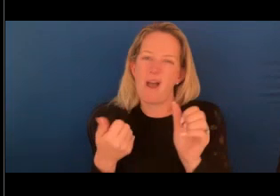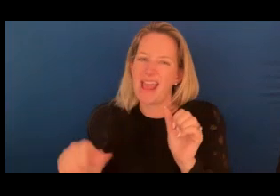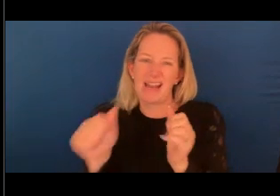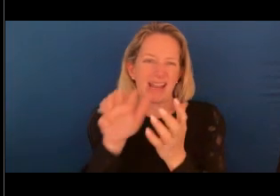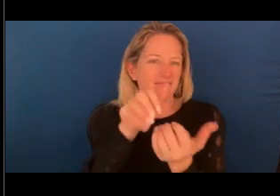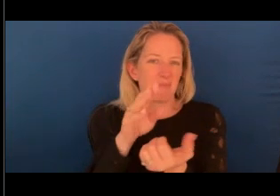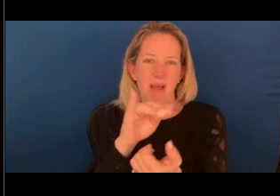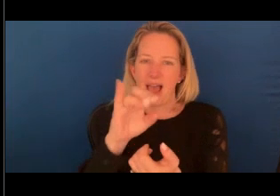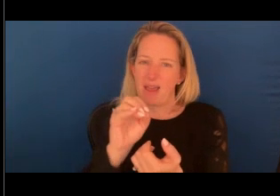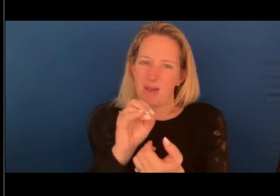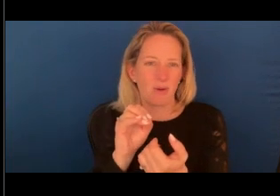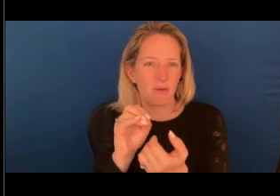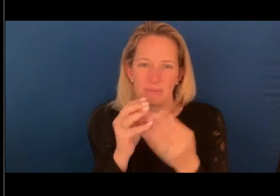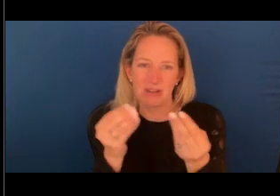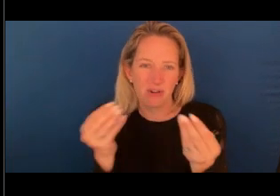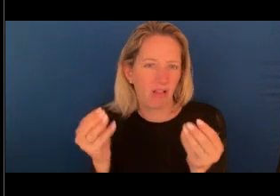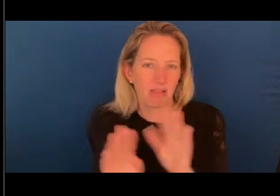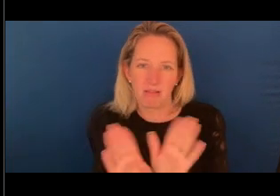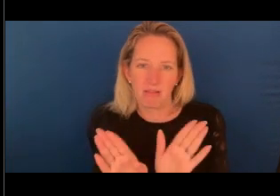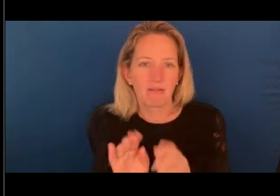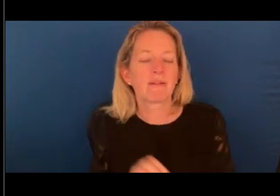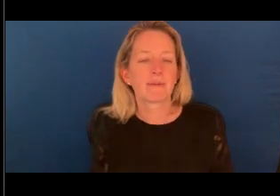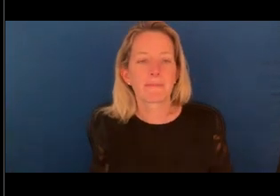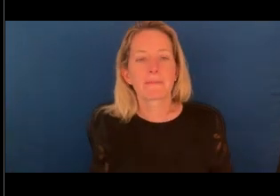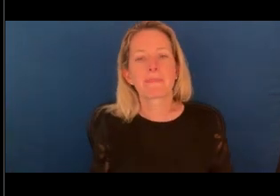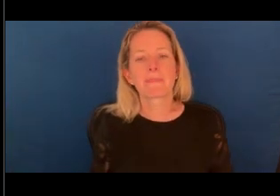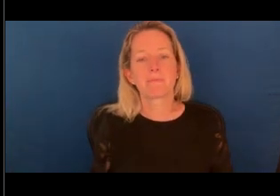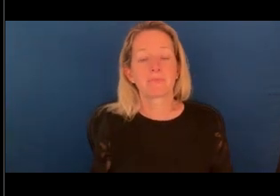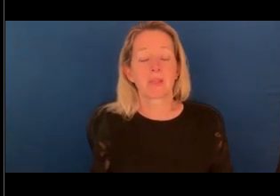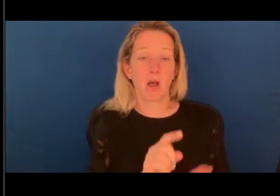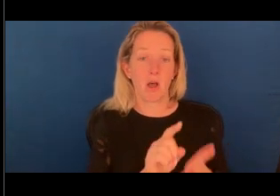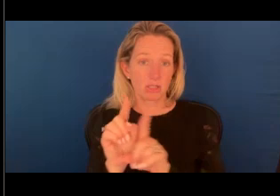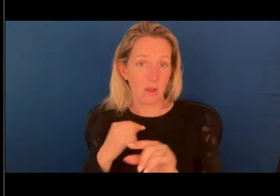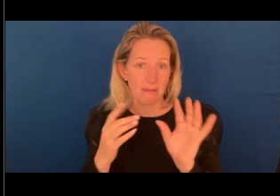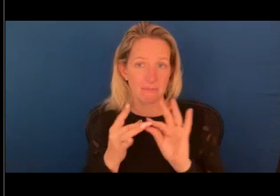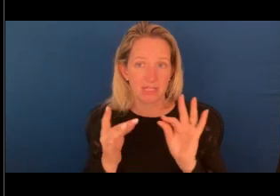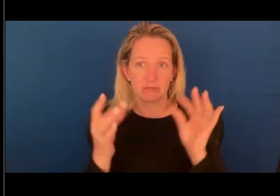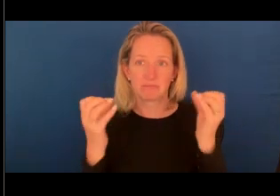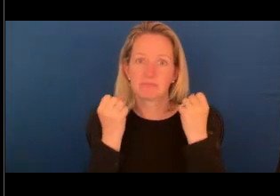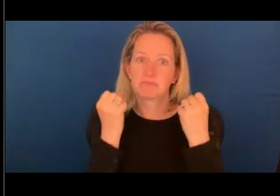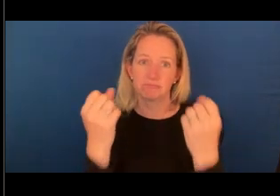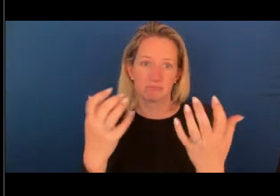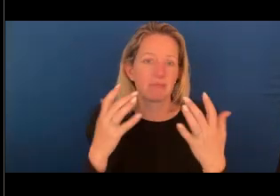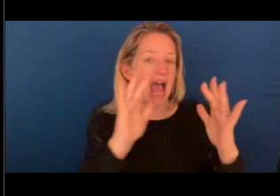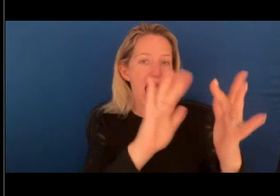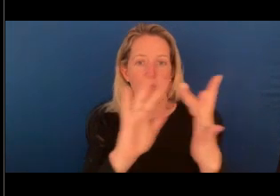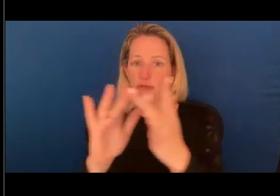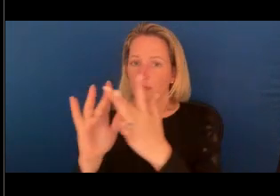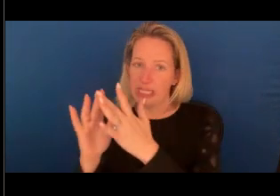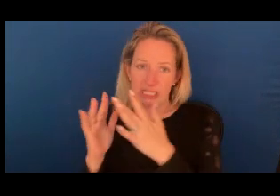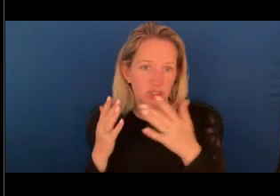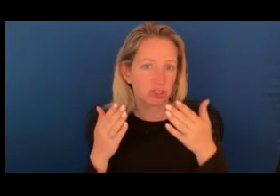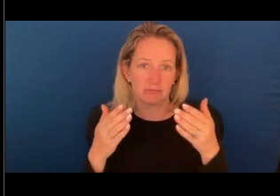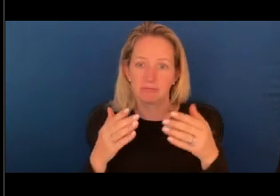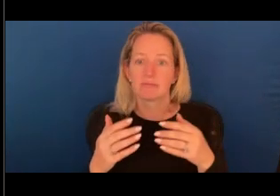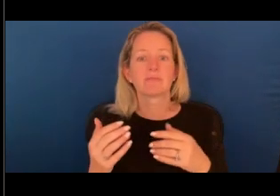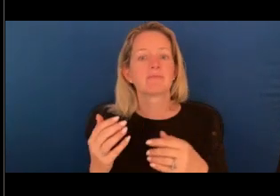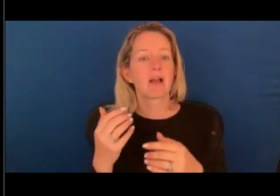slide, please. And then, as I mentioned, we've got a lot of outreach efforts throughout this whole project. So I want to turn over to Jake to